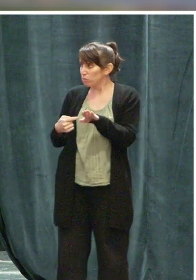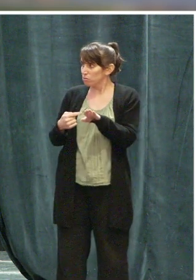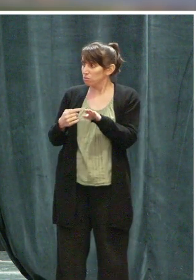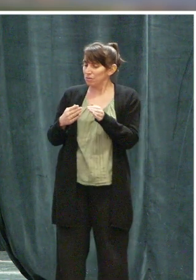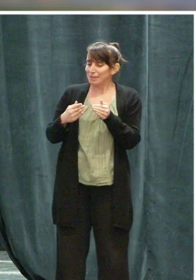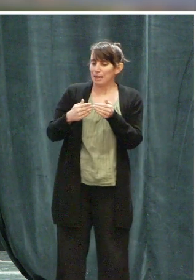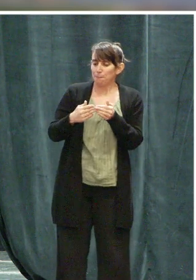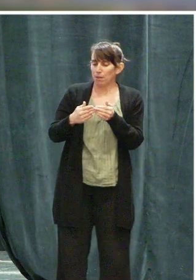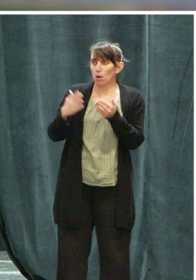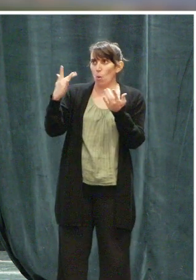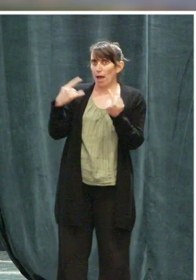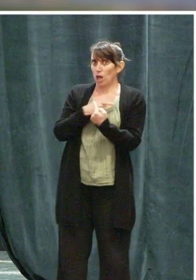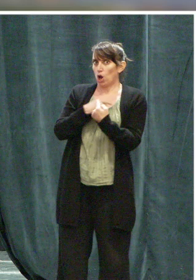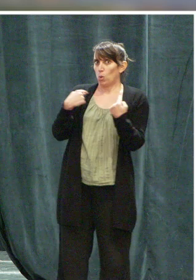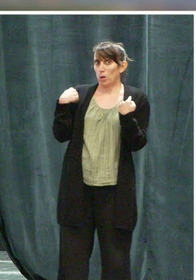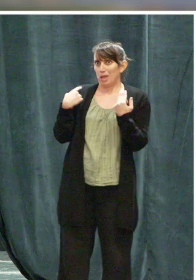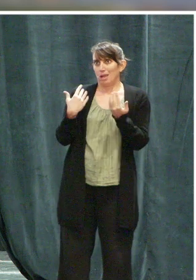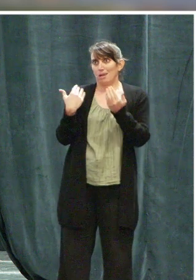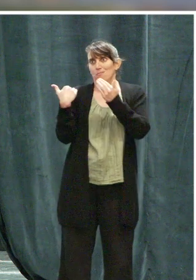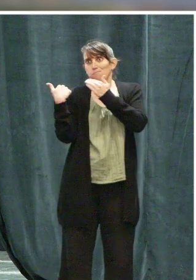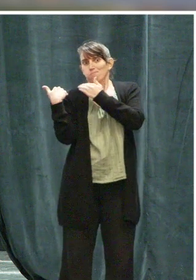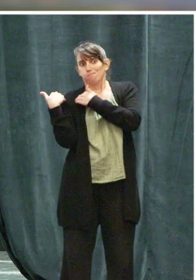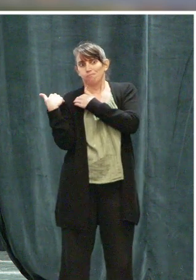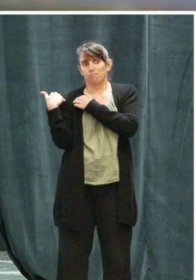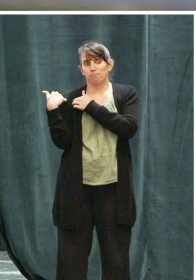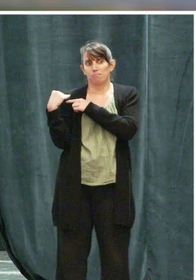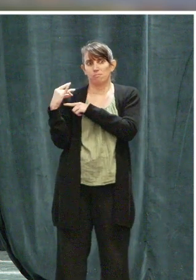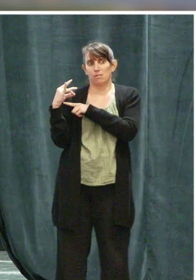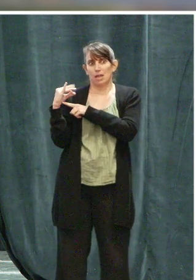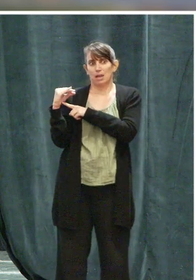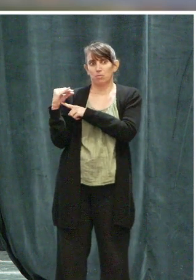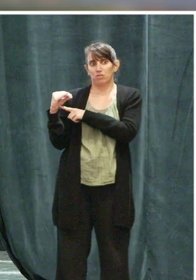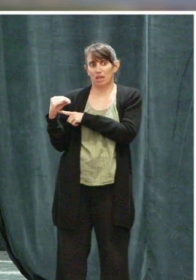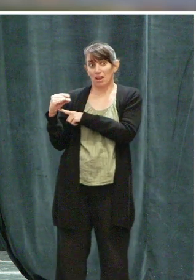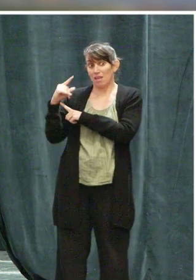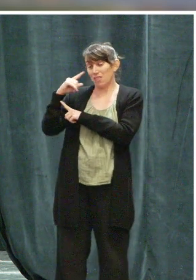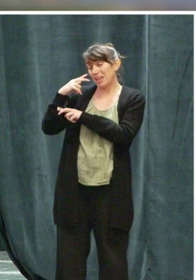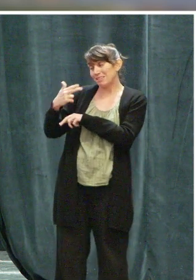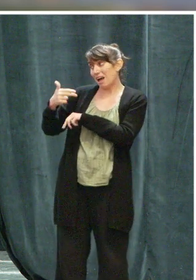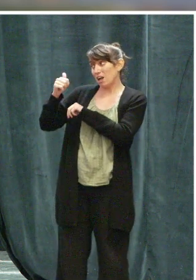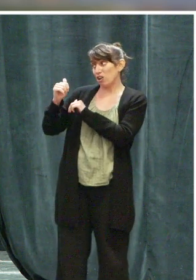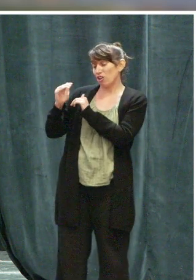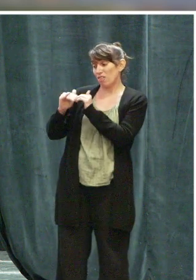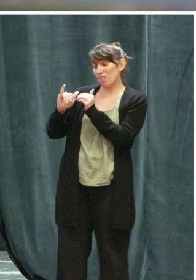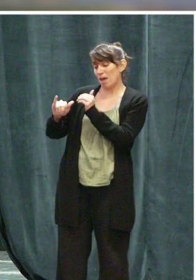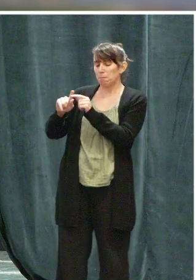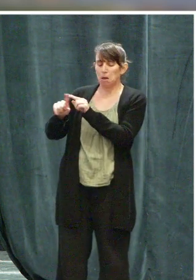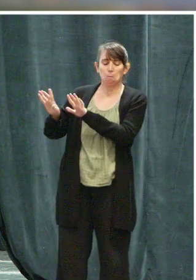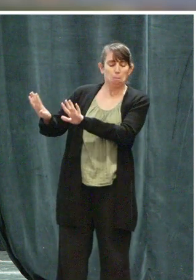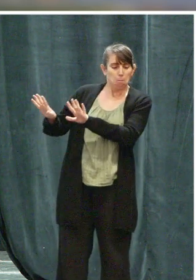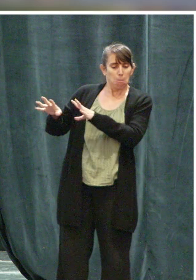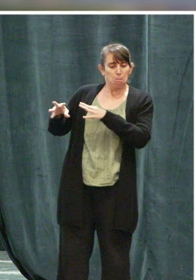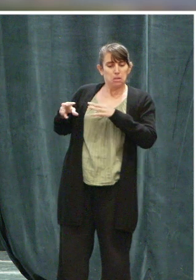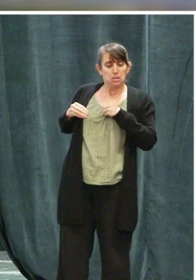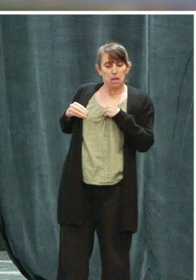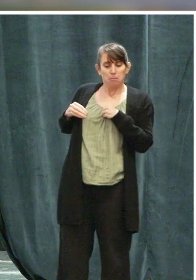we taking, as you said, 80%? I think it's higher than that, but I'll take your